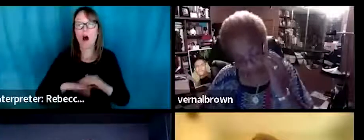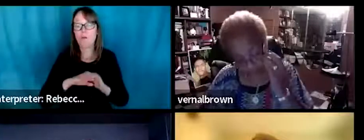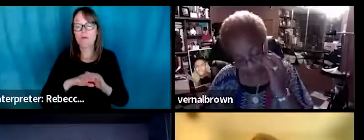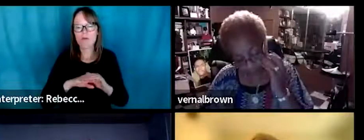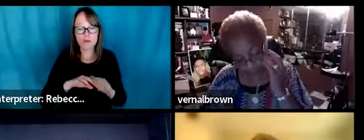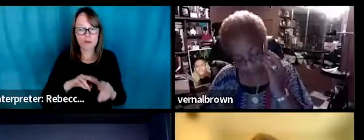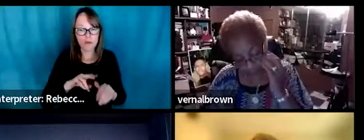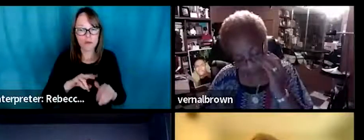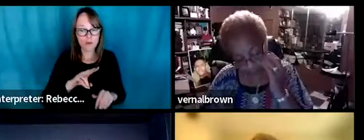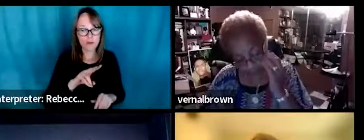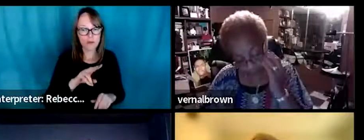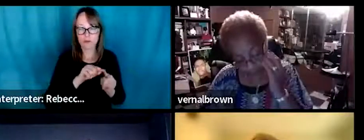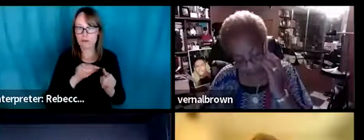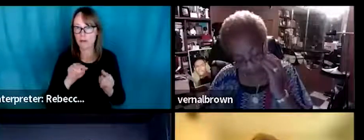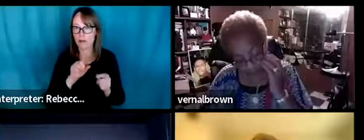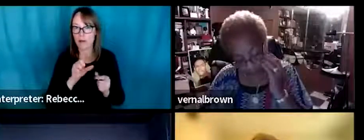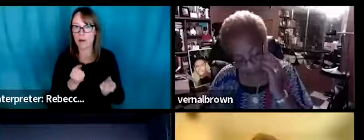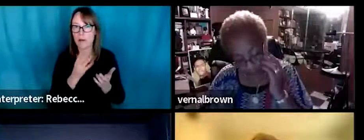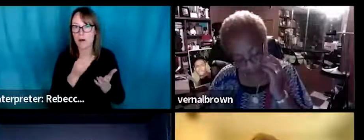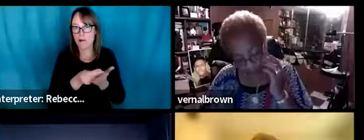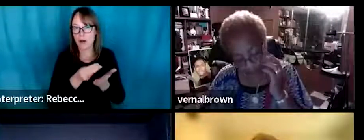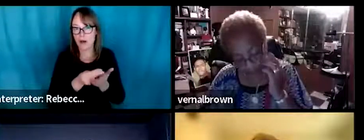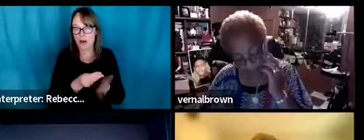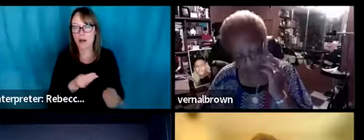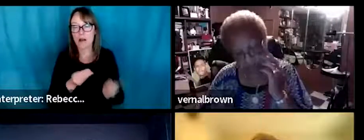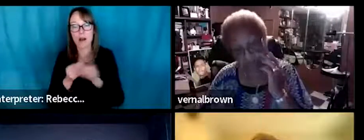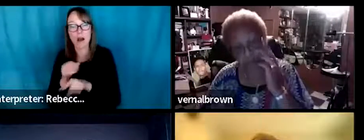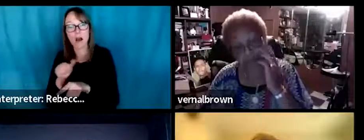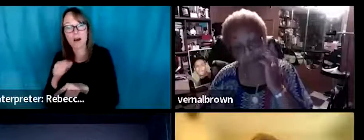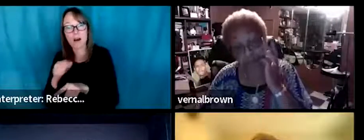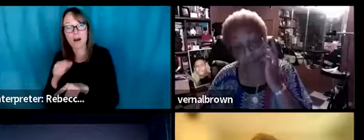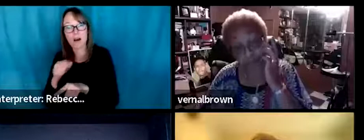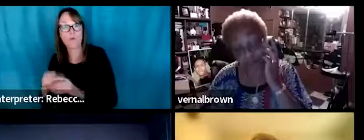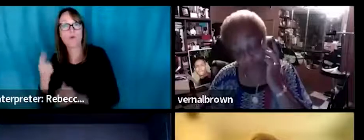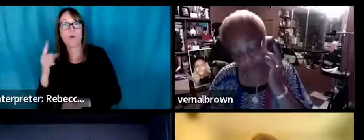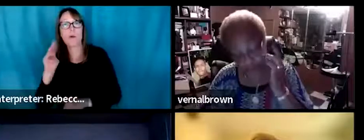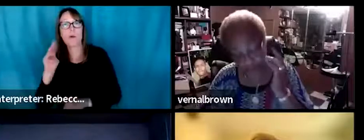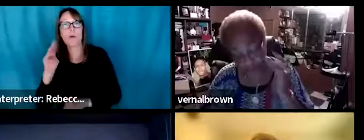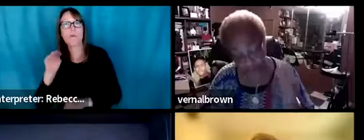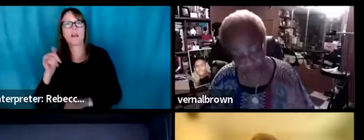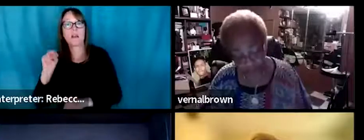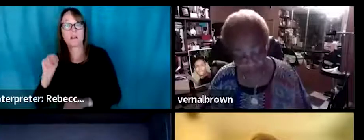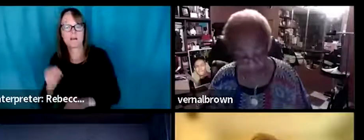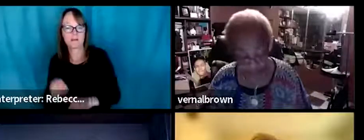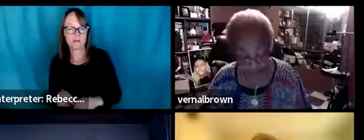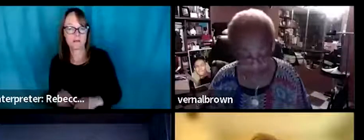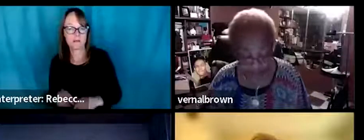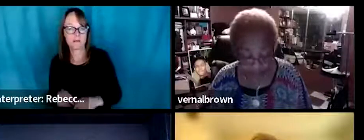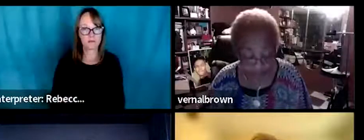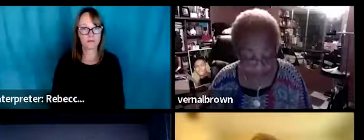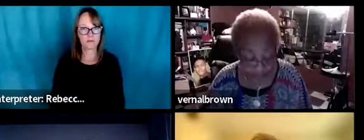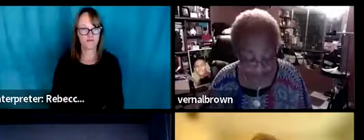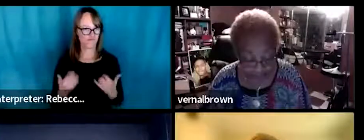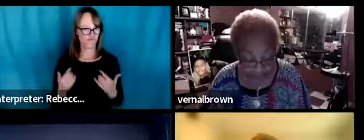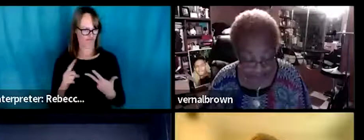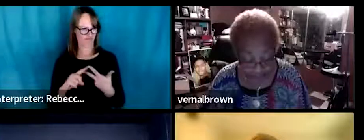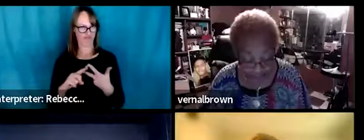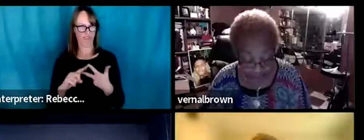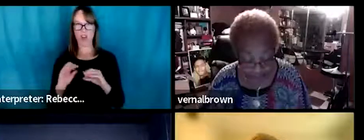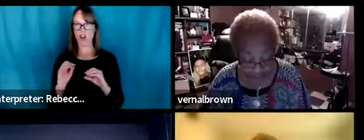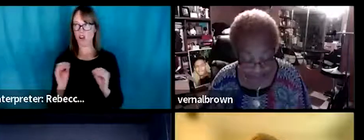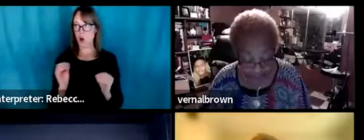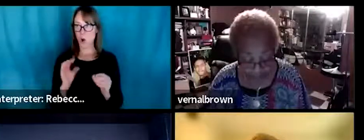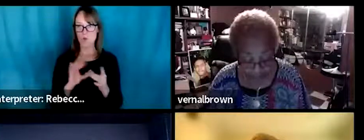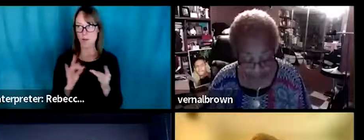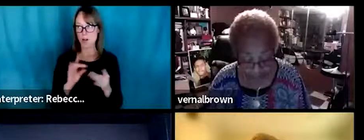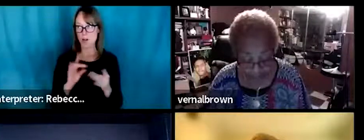$1 million. Second, since there's no language in the current policy regarding what happens when there's a single bid in a competitive procurement, we would